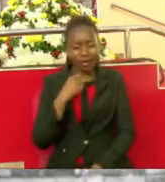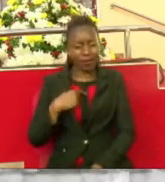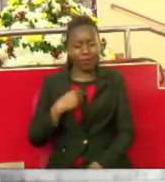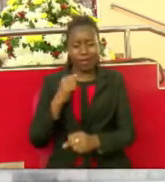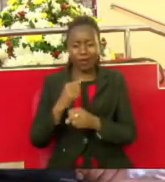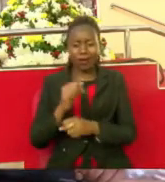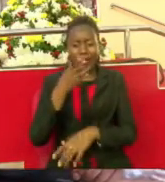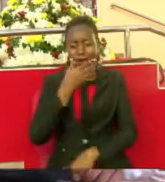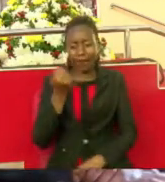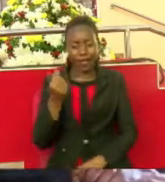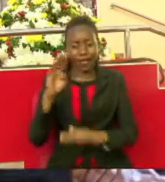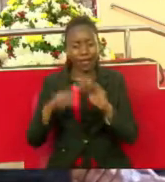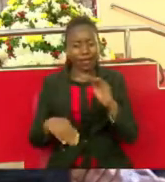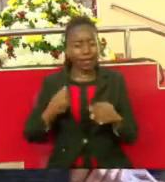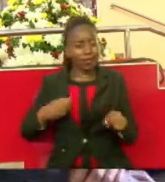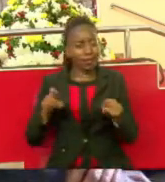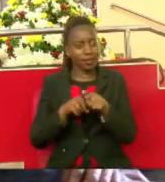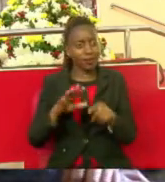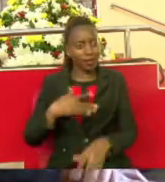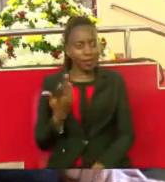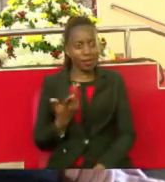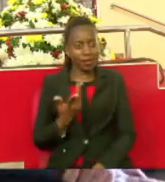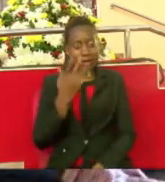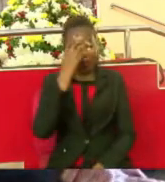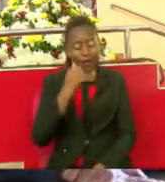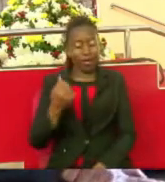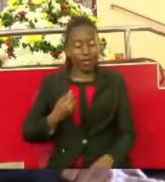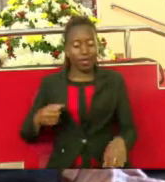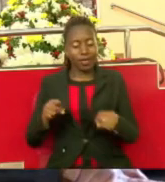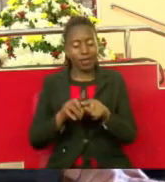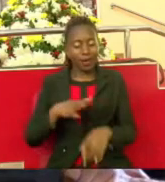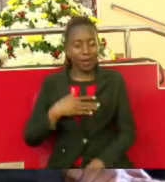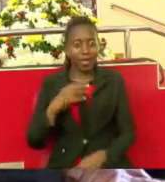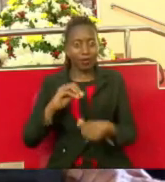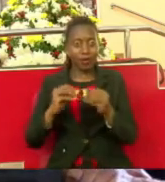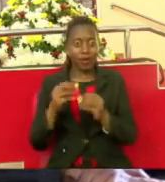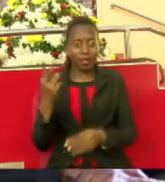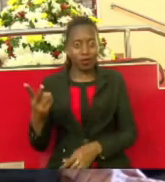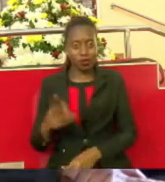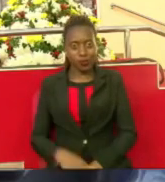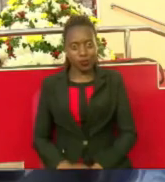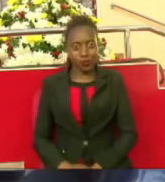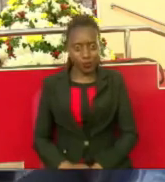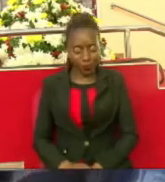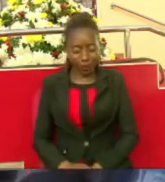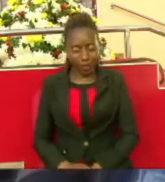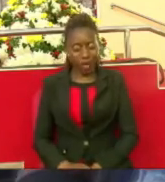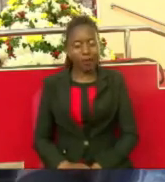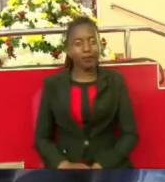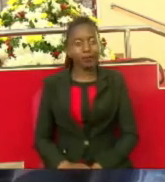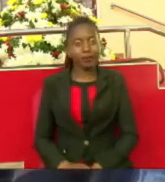That tells you the kind of pupil I was, you know. But he never gave up. And he told me, now I want you to move